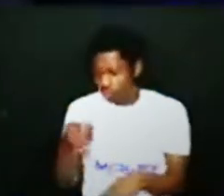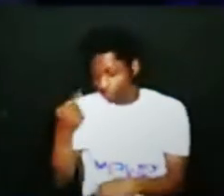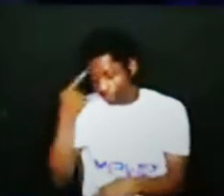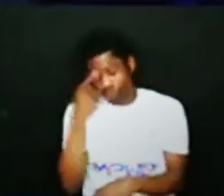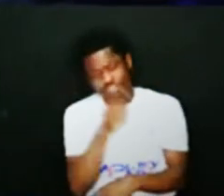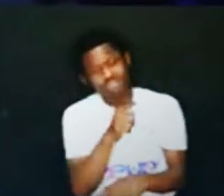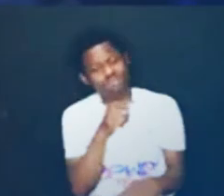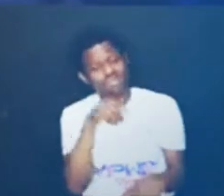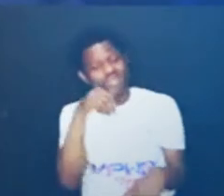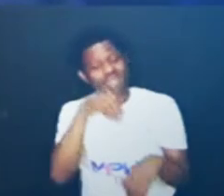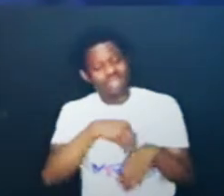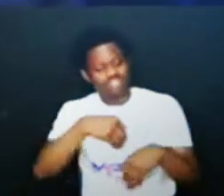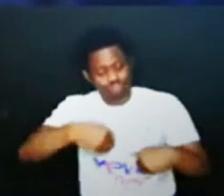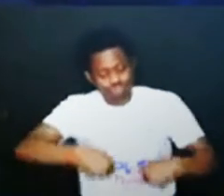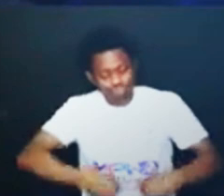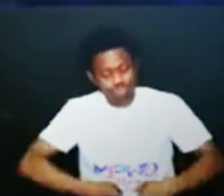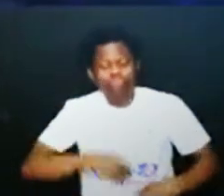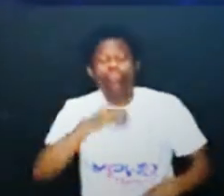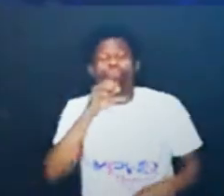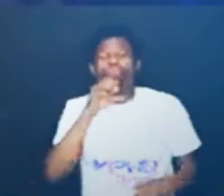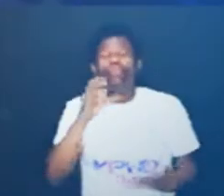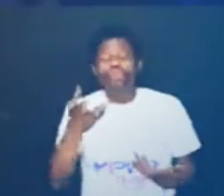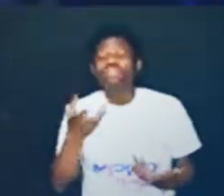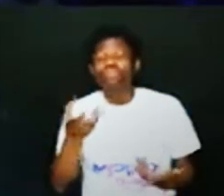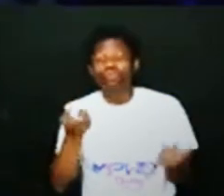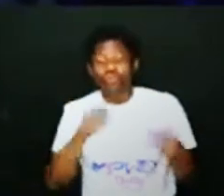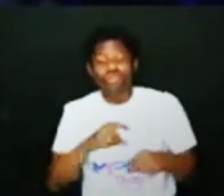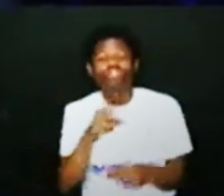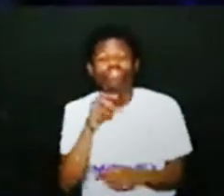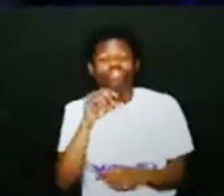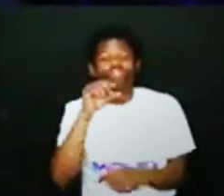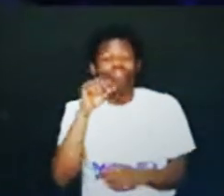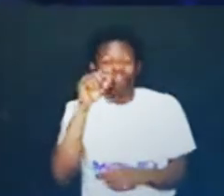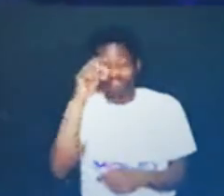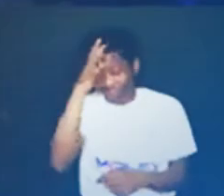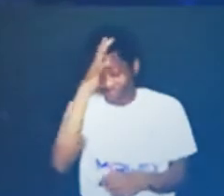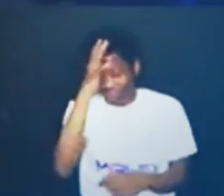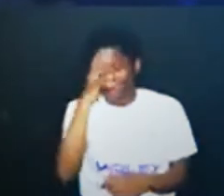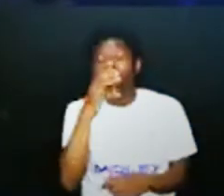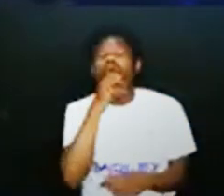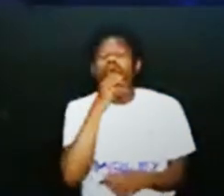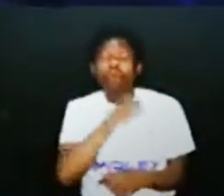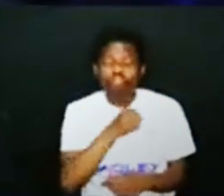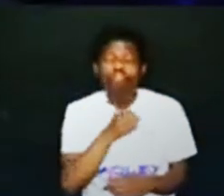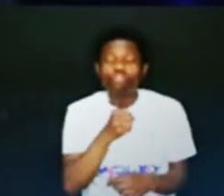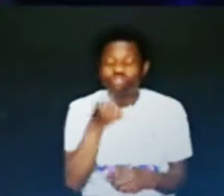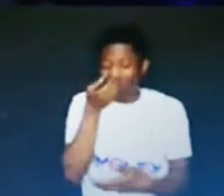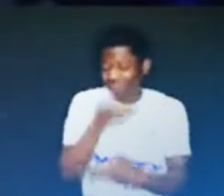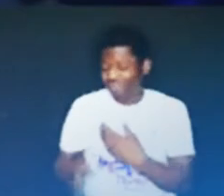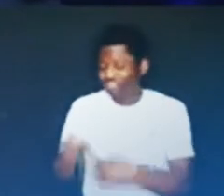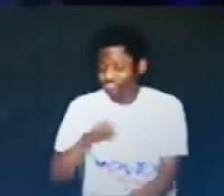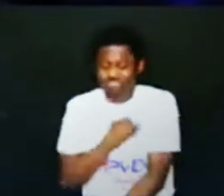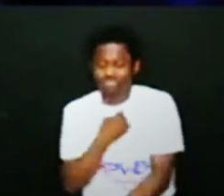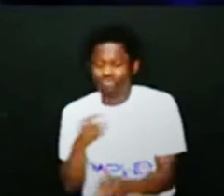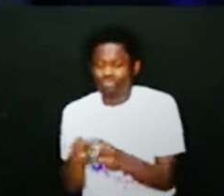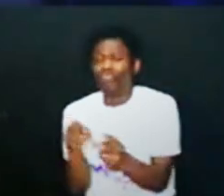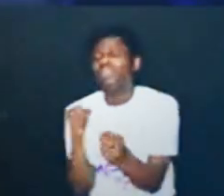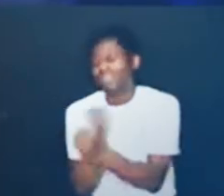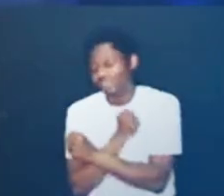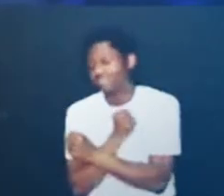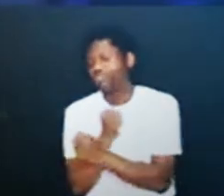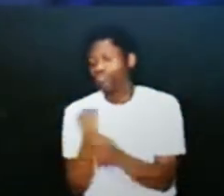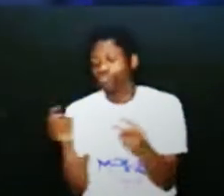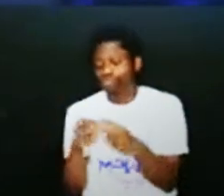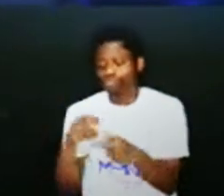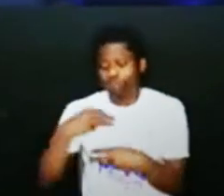his son said, Joseph, yeah, nem kokra bremu ba enti. Na Israel e dono sene ni menyina enti opampata